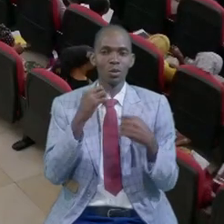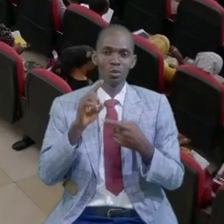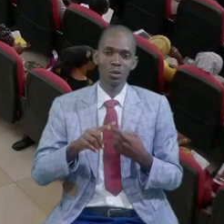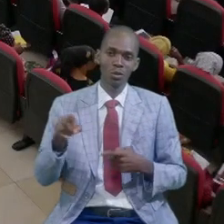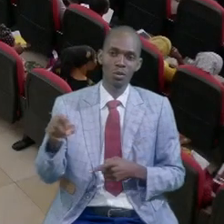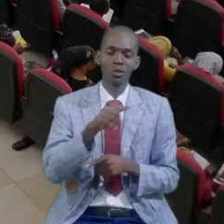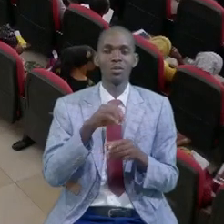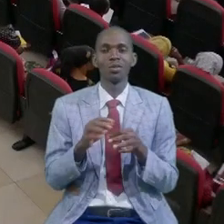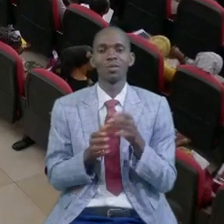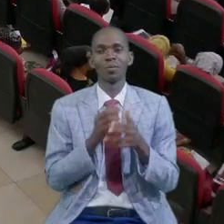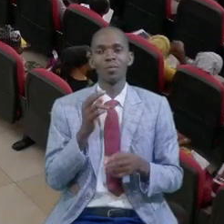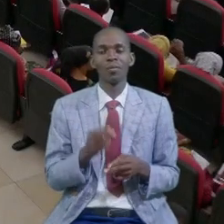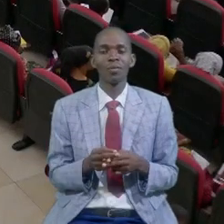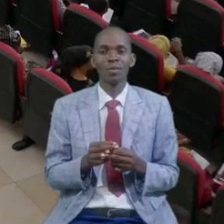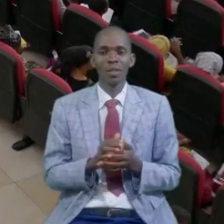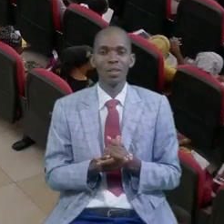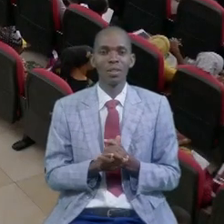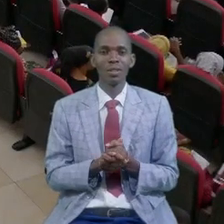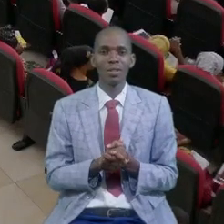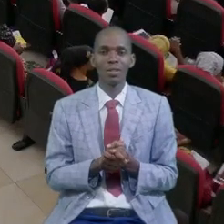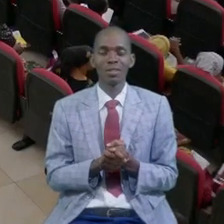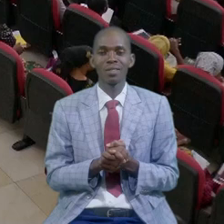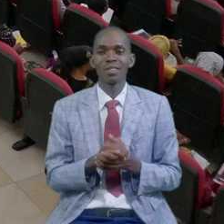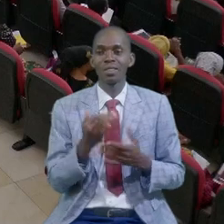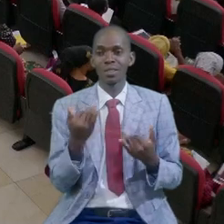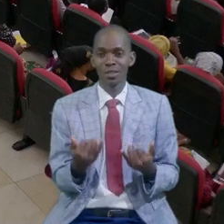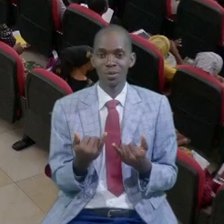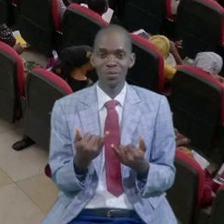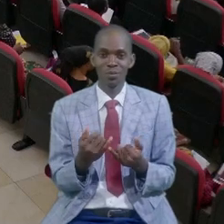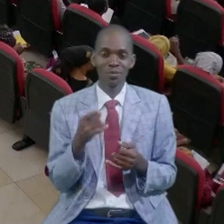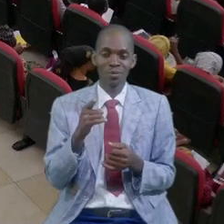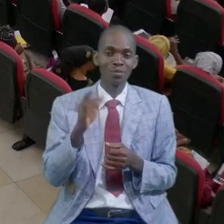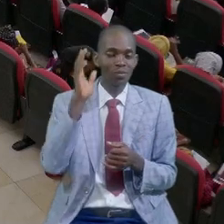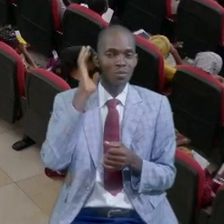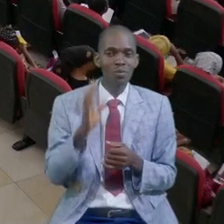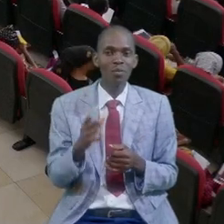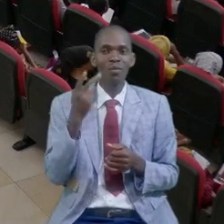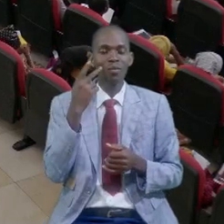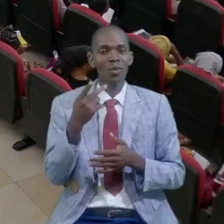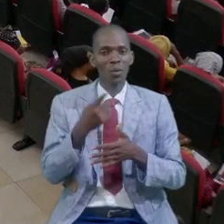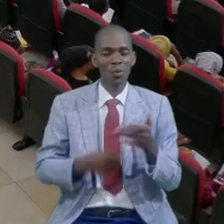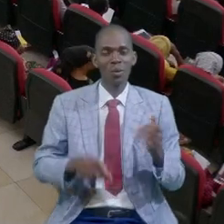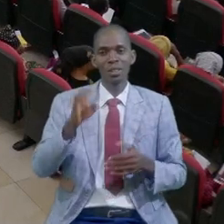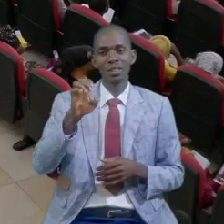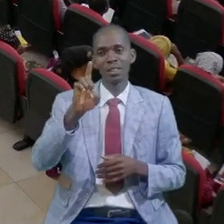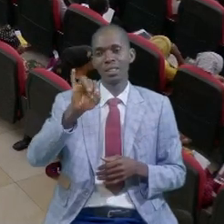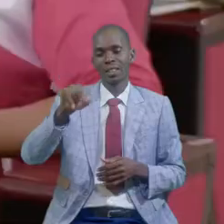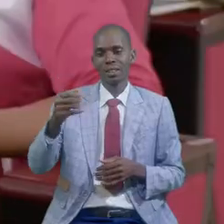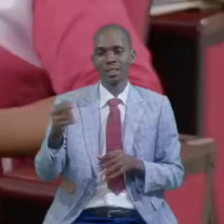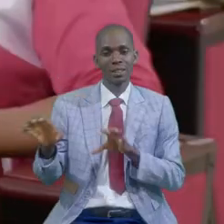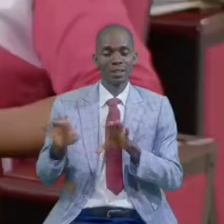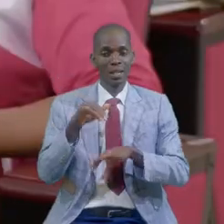Now, well, I'm going to tell you, we are going to read it yourself, what Elijah did at this time. But I'm